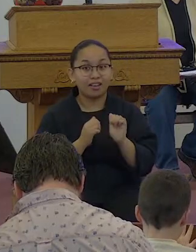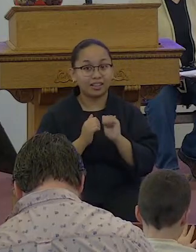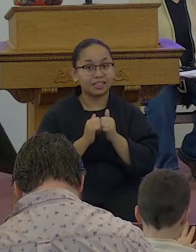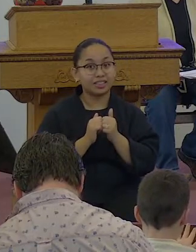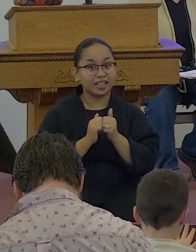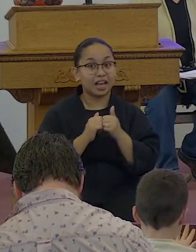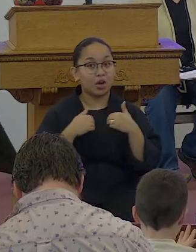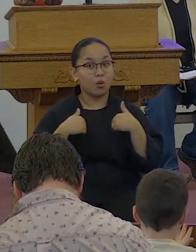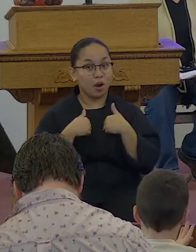one big